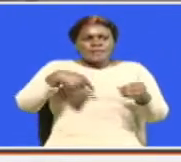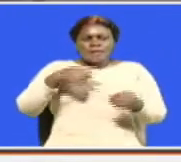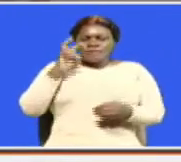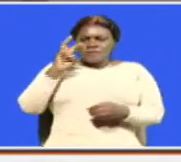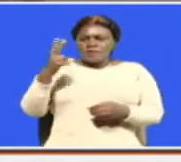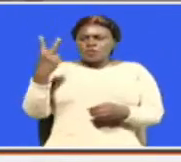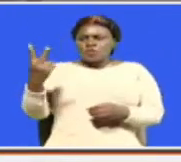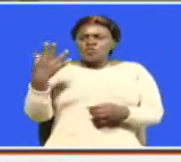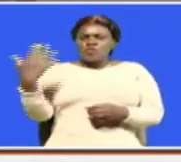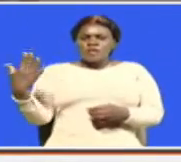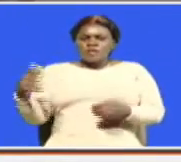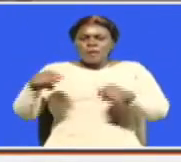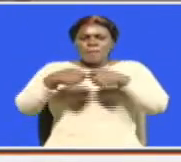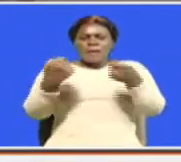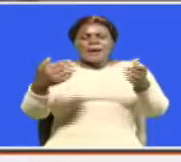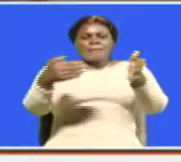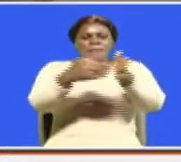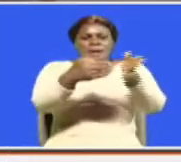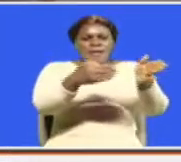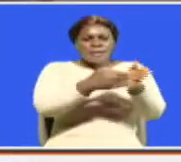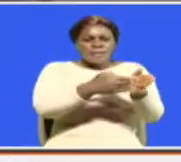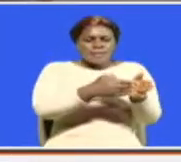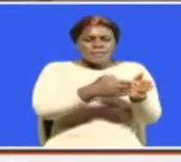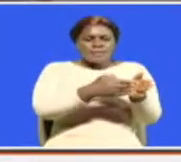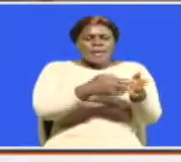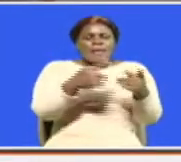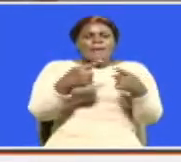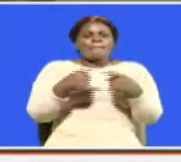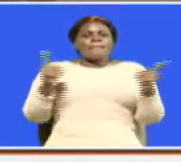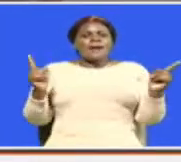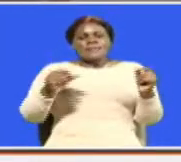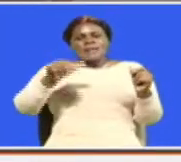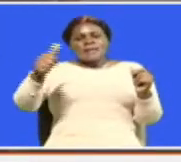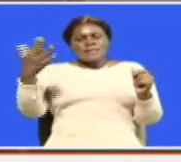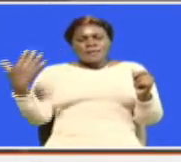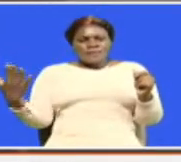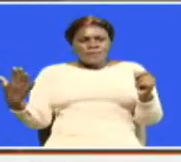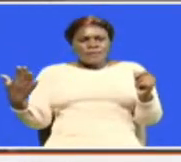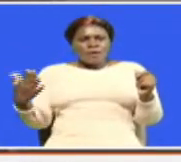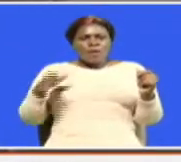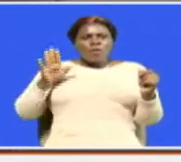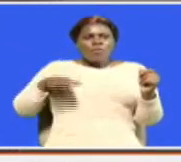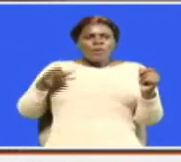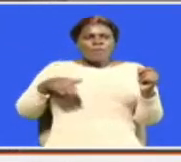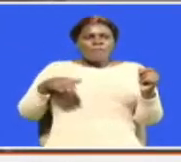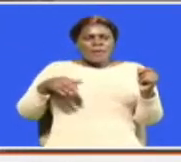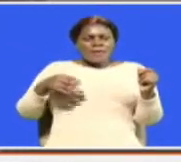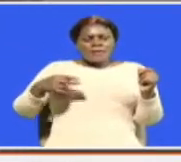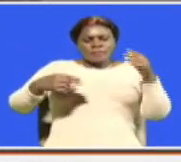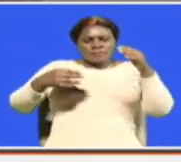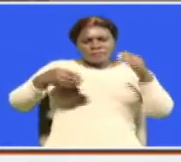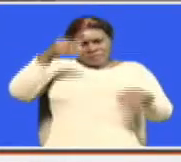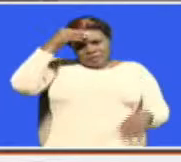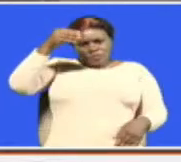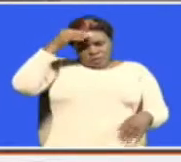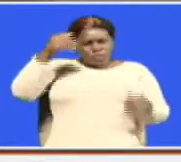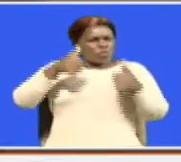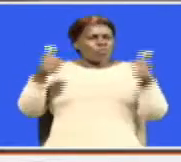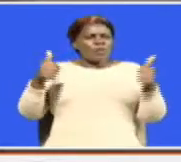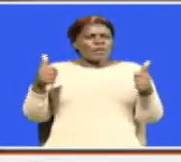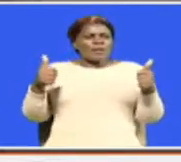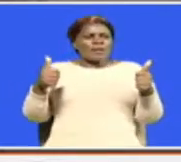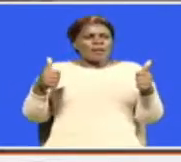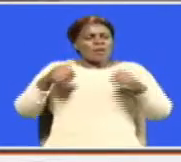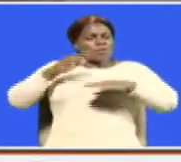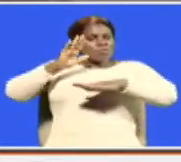looking at those two things, so break those barriers. The other thing is that the women are very highly educated, which